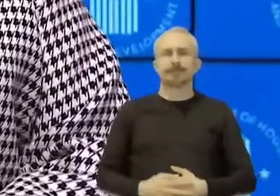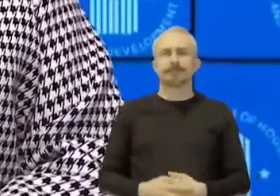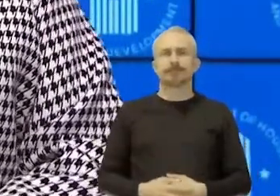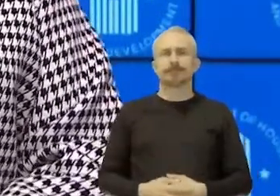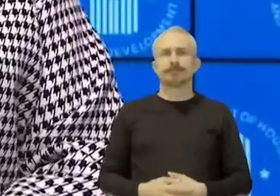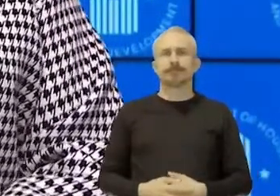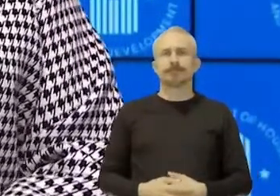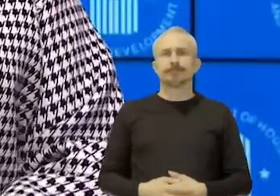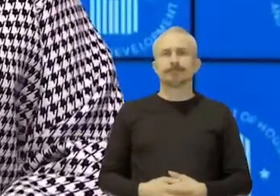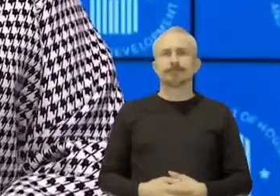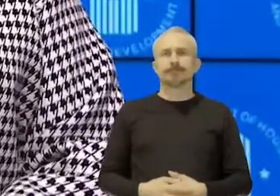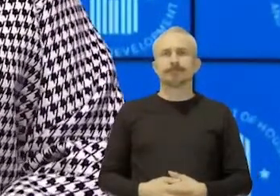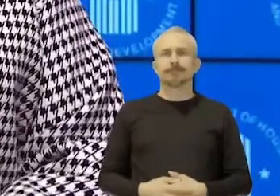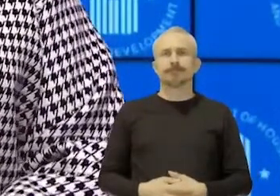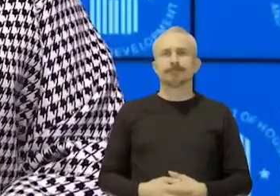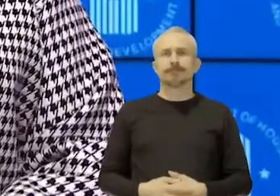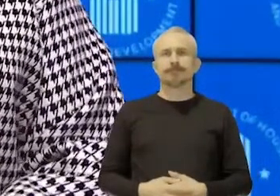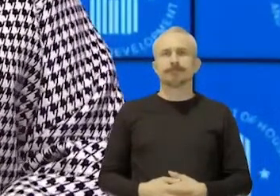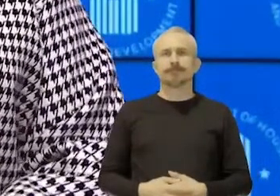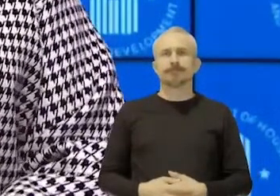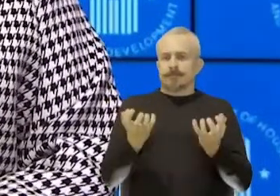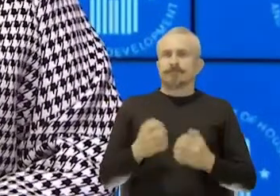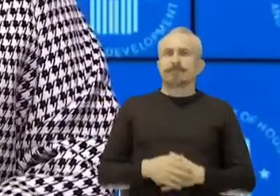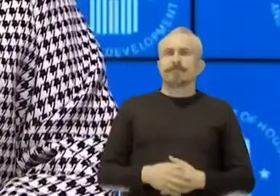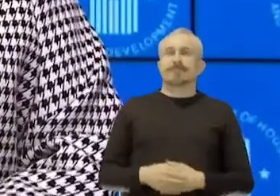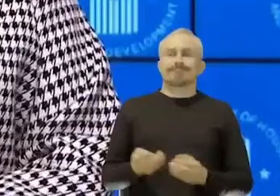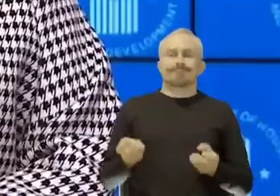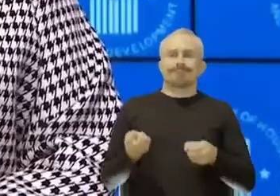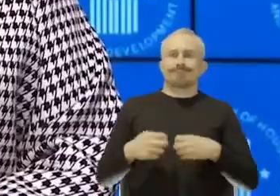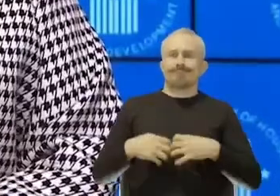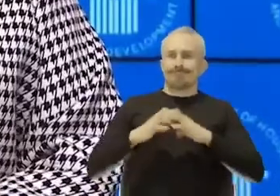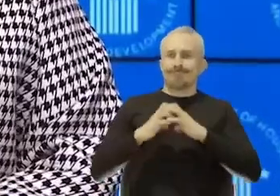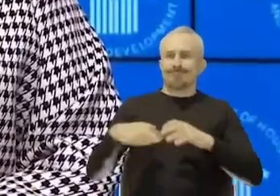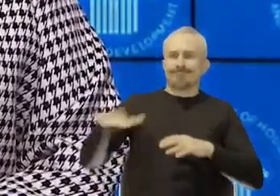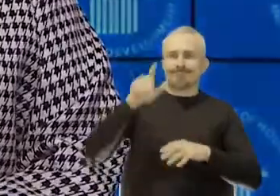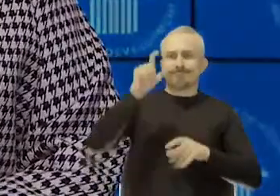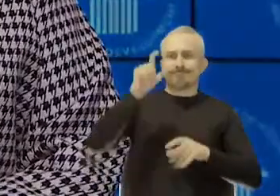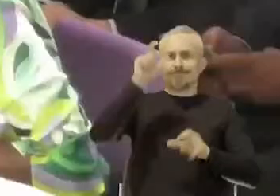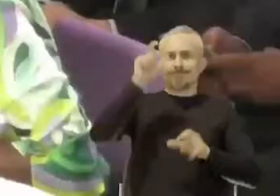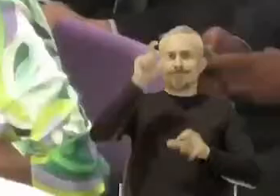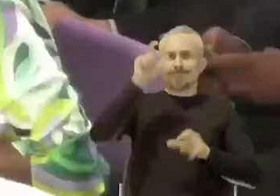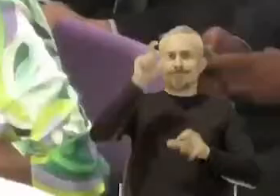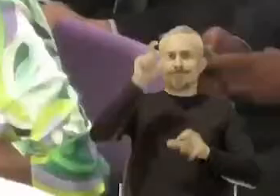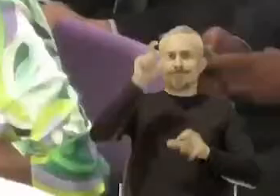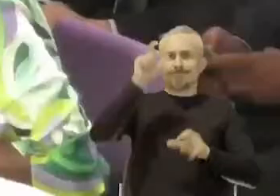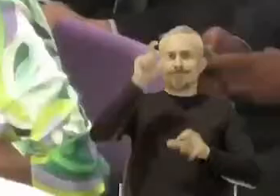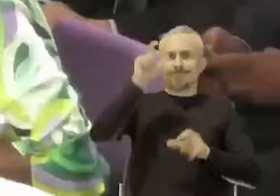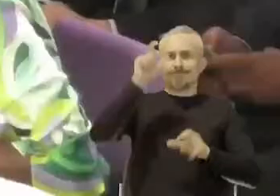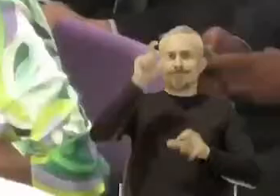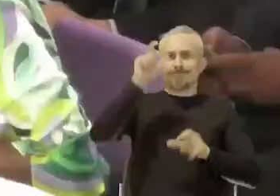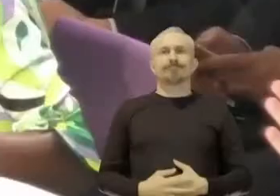and inclusive communities for all. Thank you. Thank you very much.